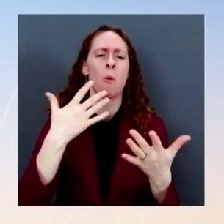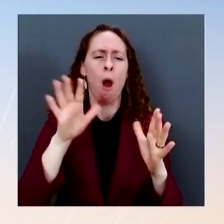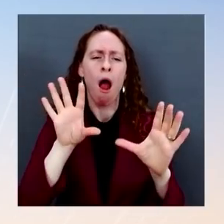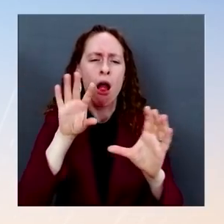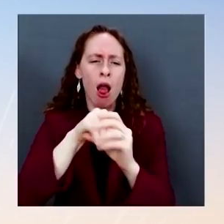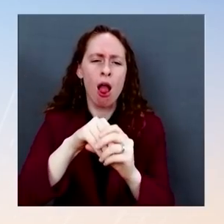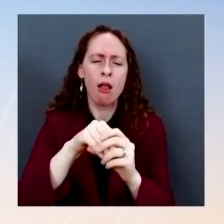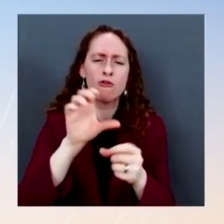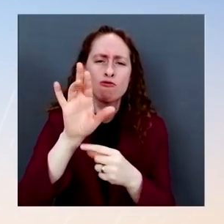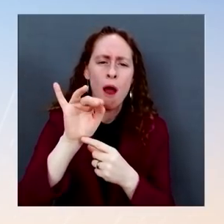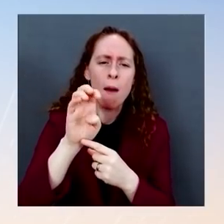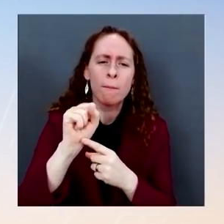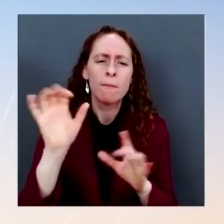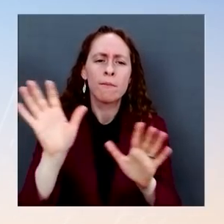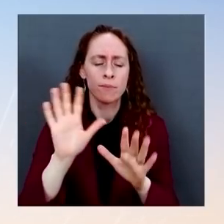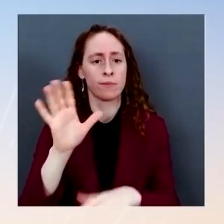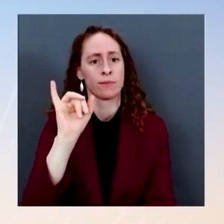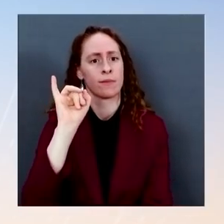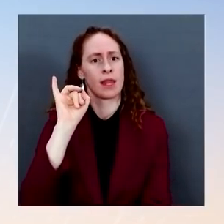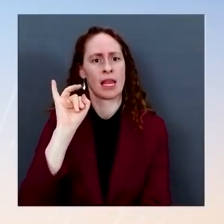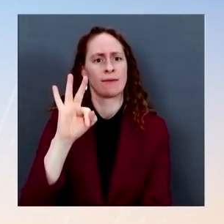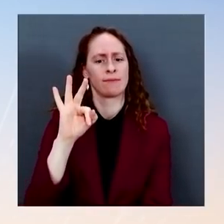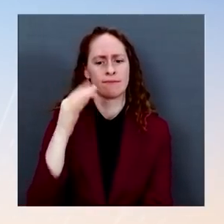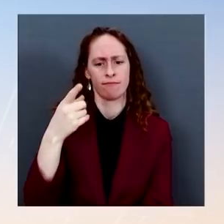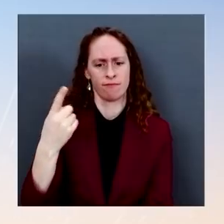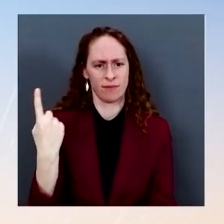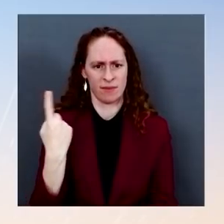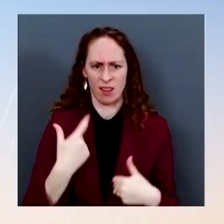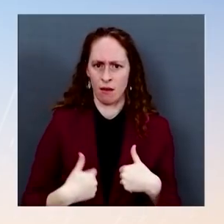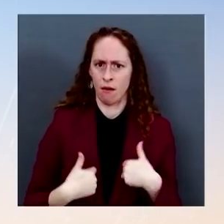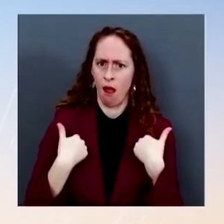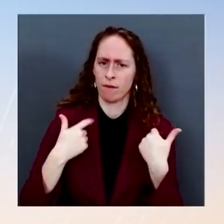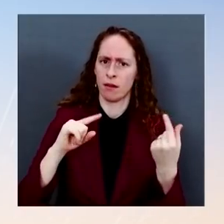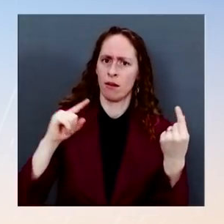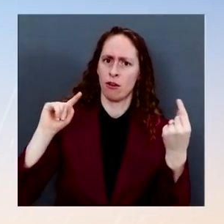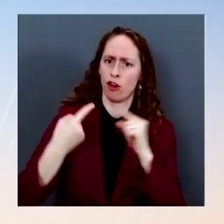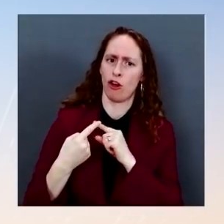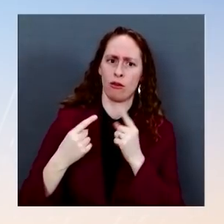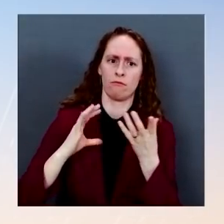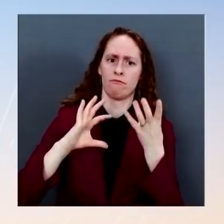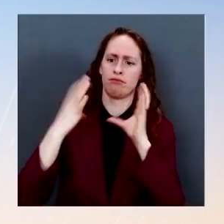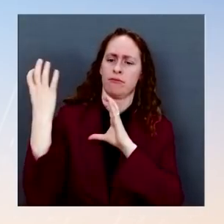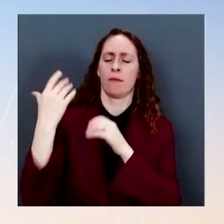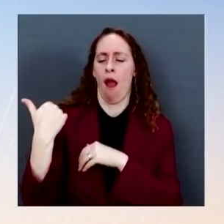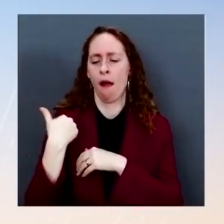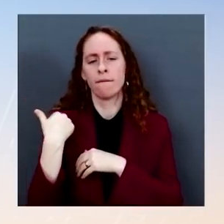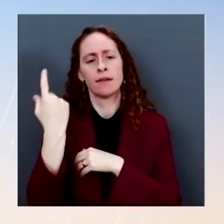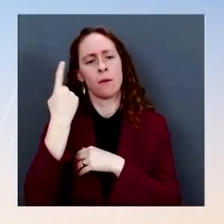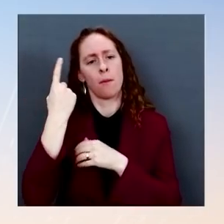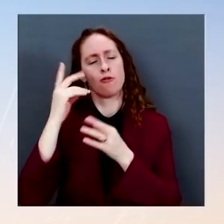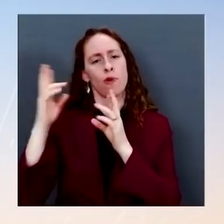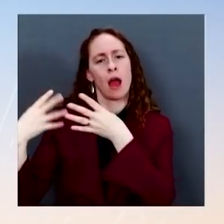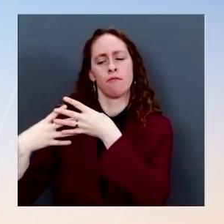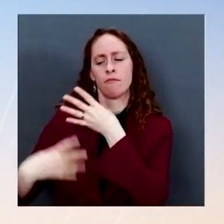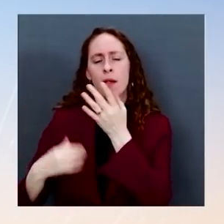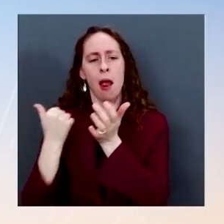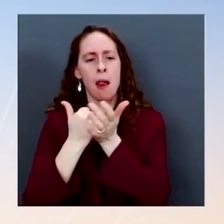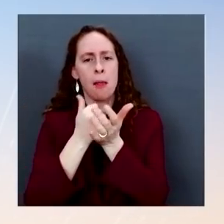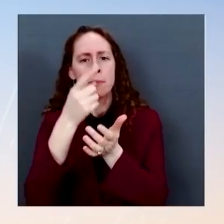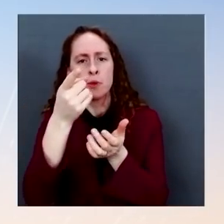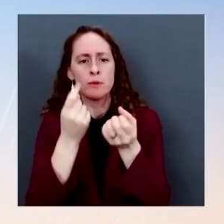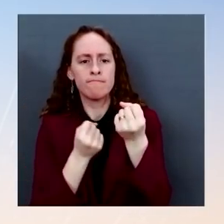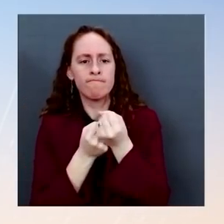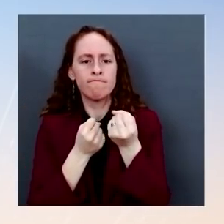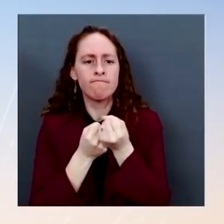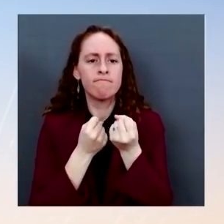people returning from prisons and jails transition successfully back into their communities. And they'll support responses to crises like drug overdoses and mental